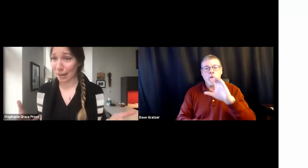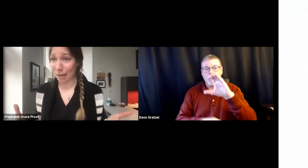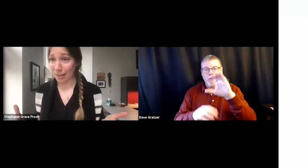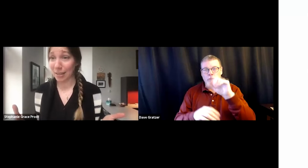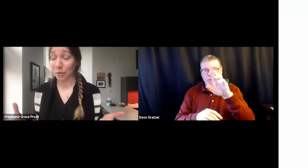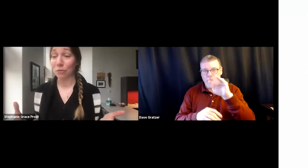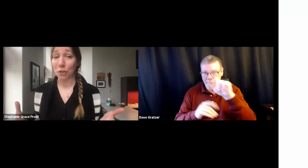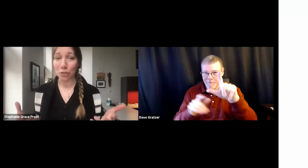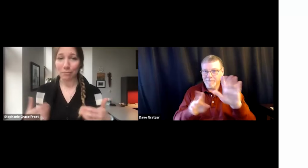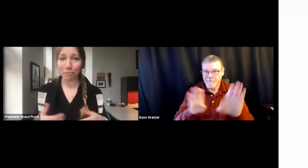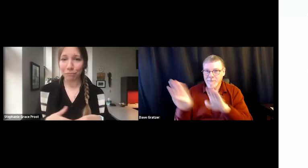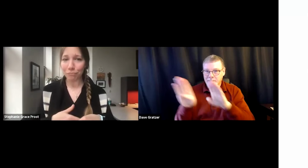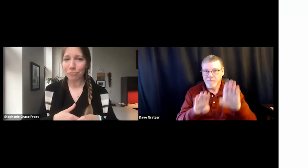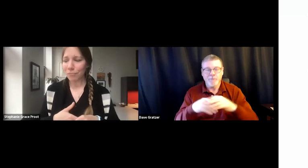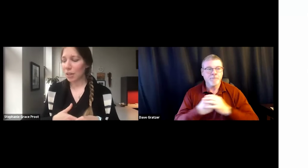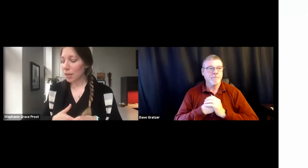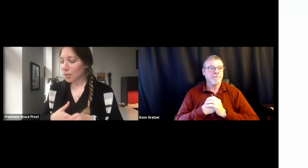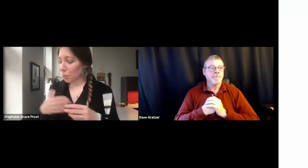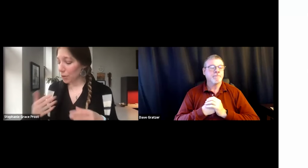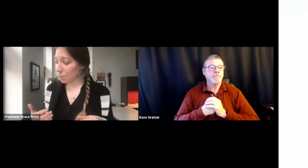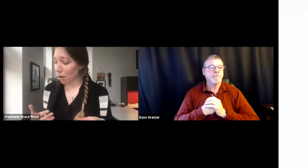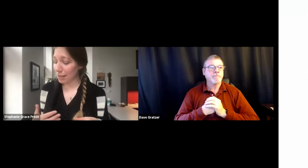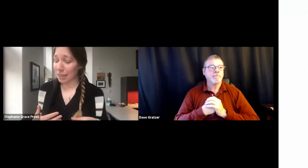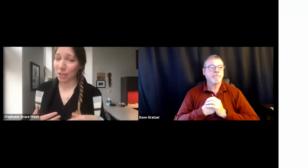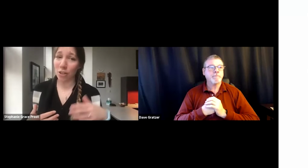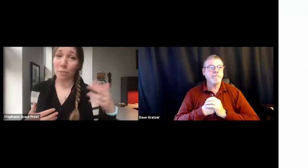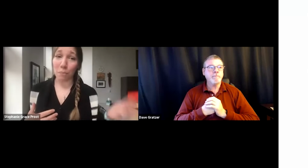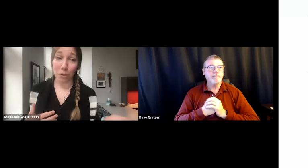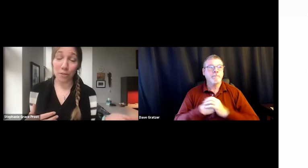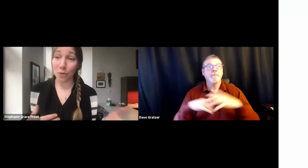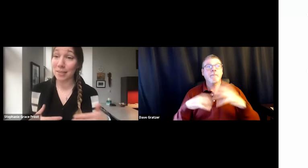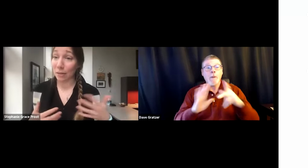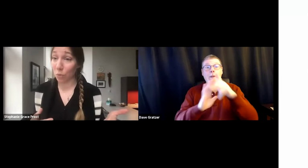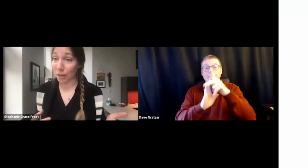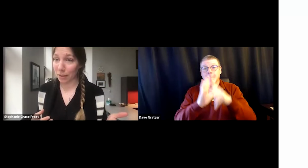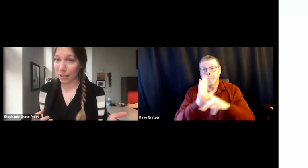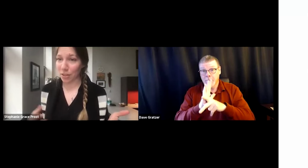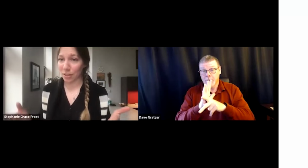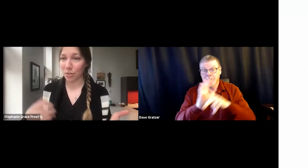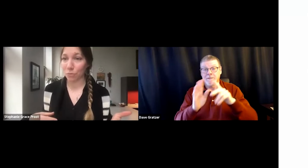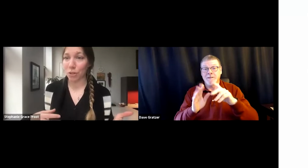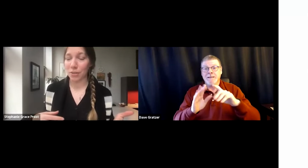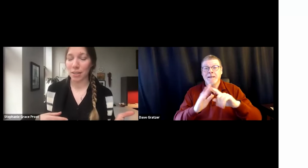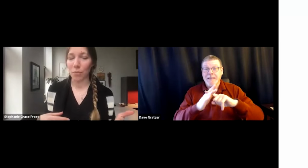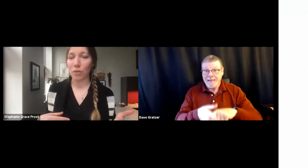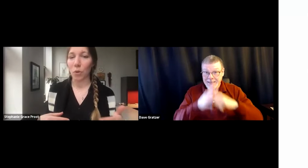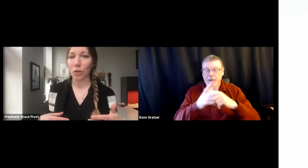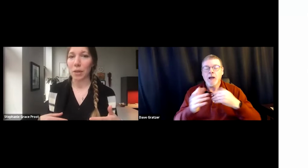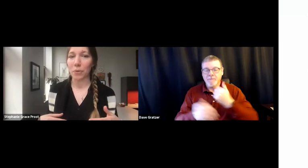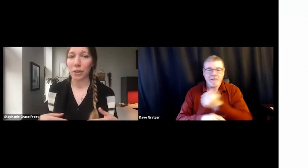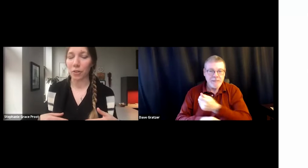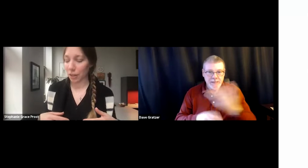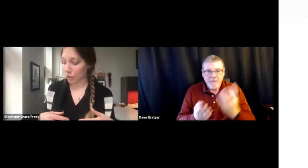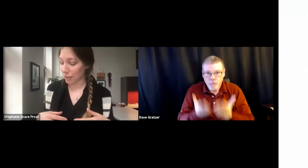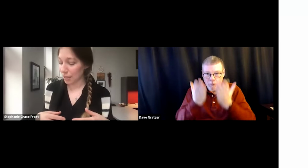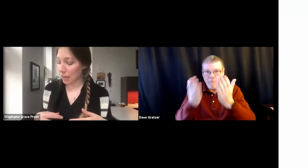than a sense of confusion. So Prison Policy Initiative puts forth several recommendations to reduce the number of older